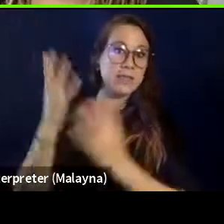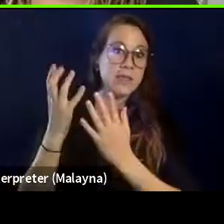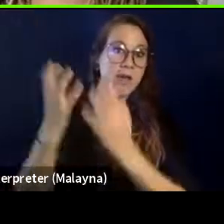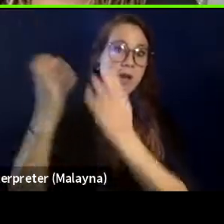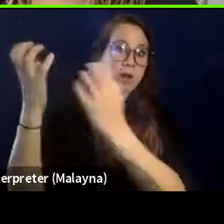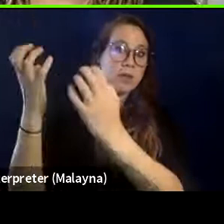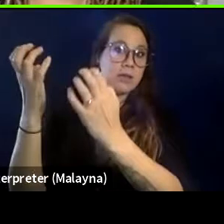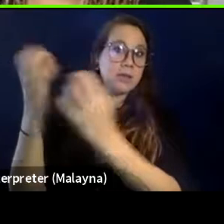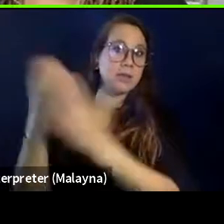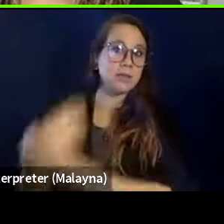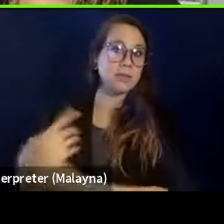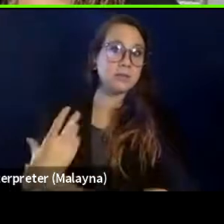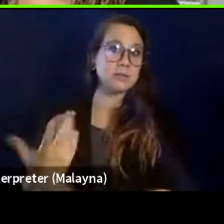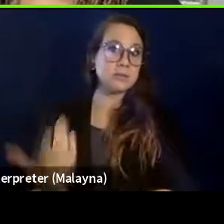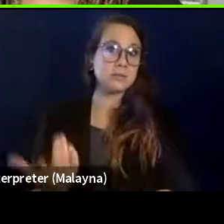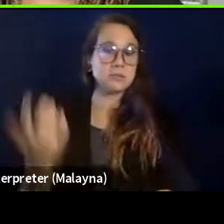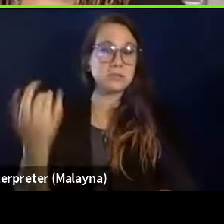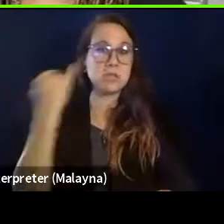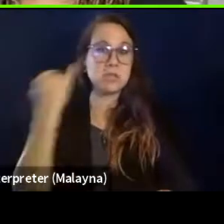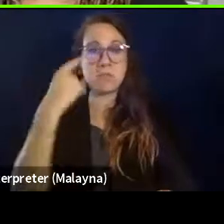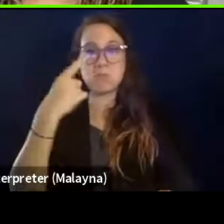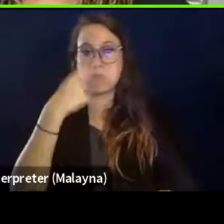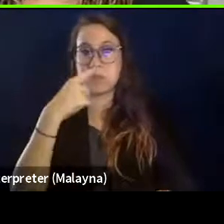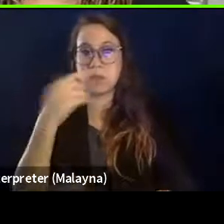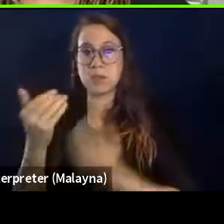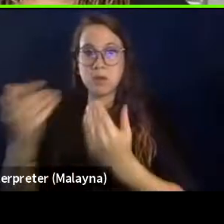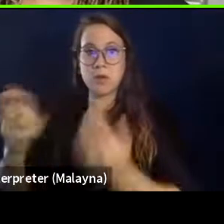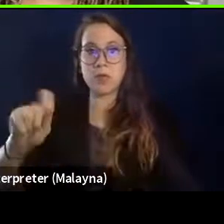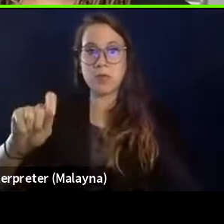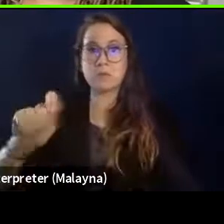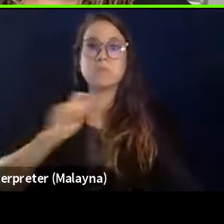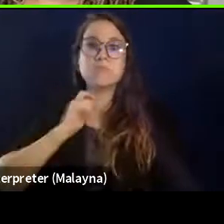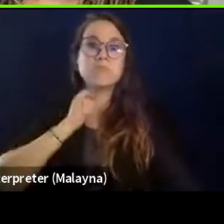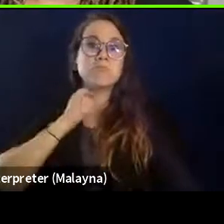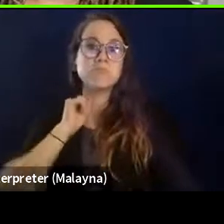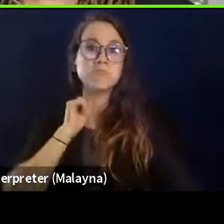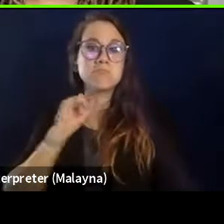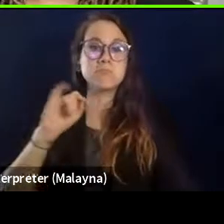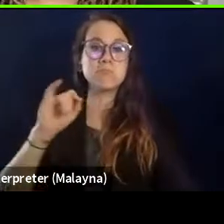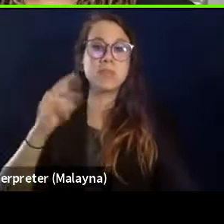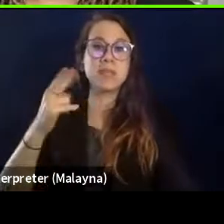audience. Bosco, if you could go ahead and unmute Julian Hill.